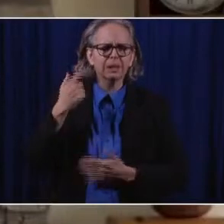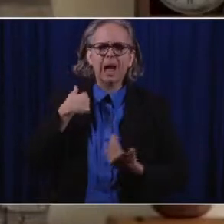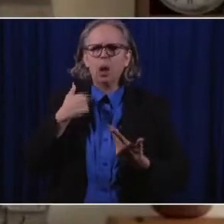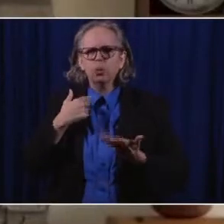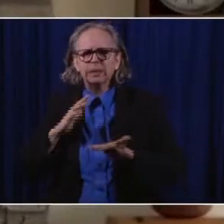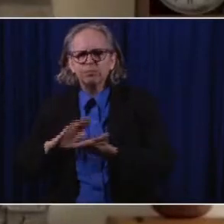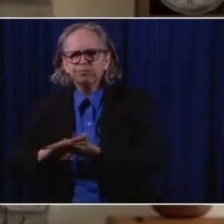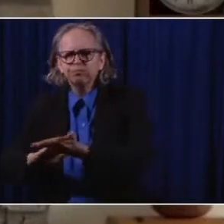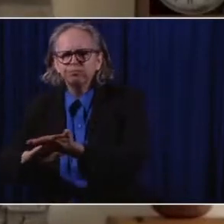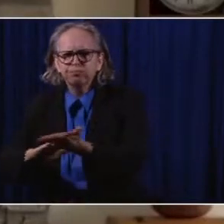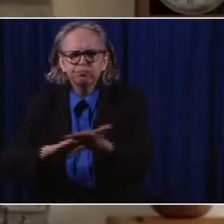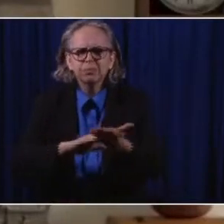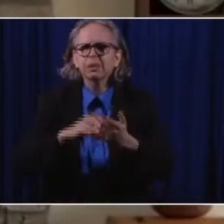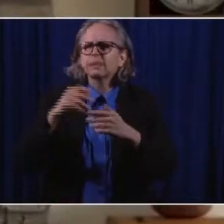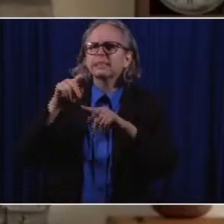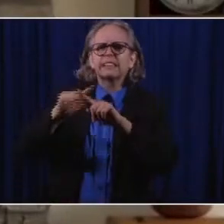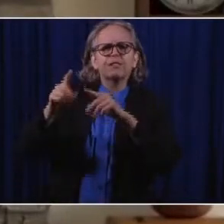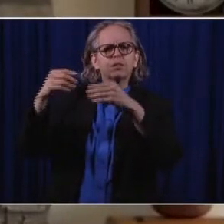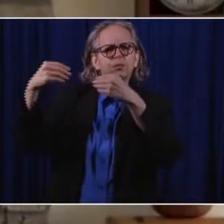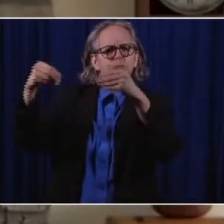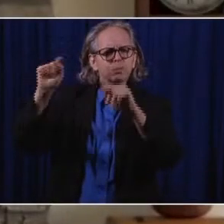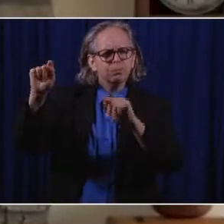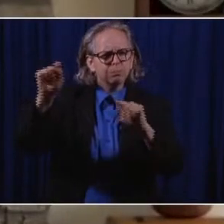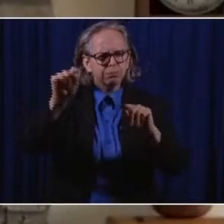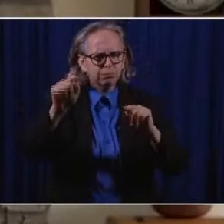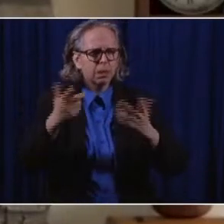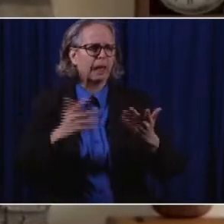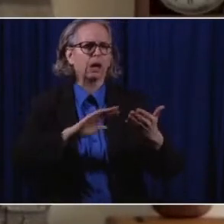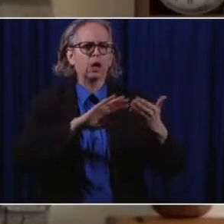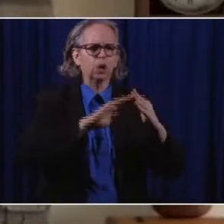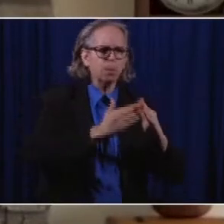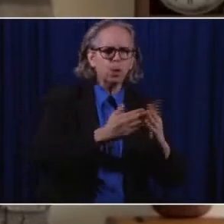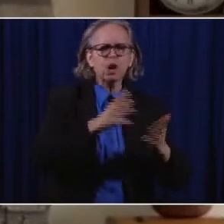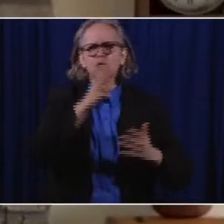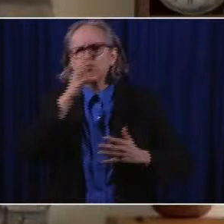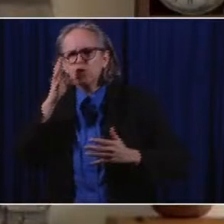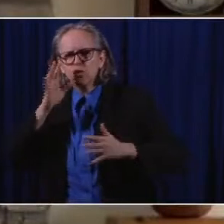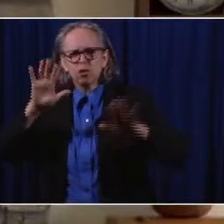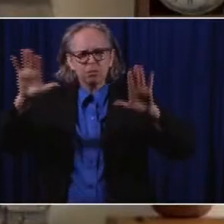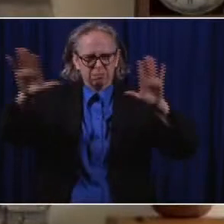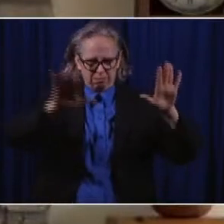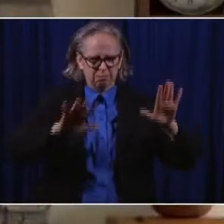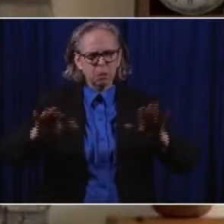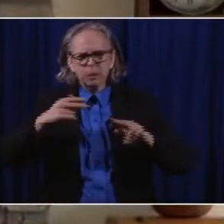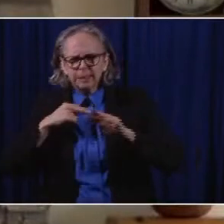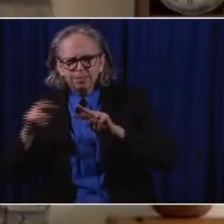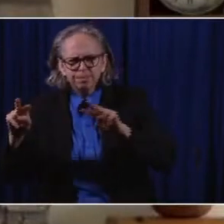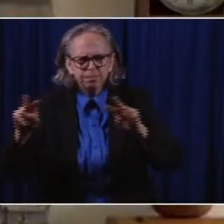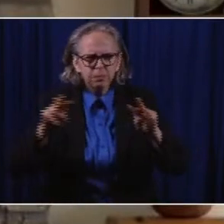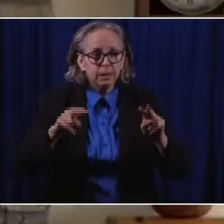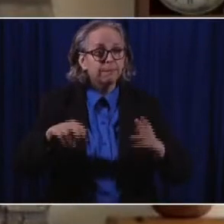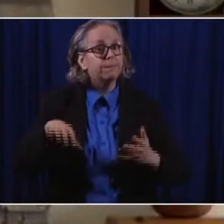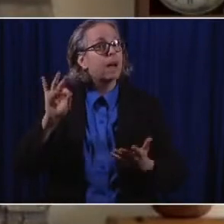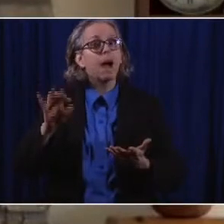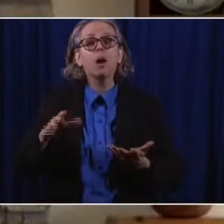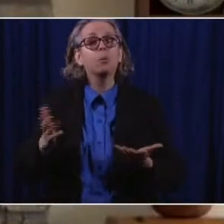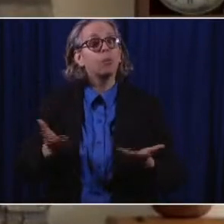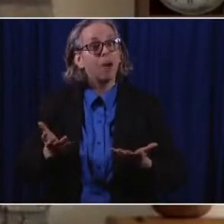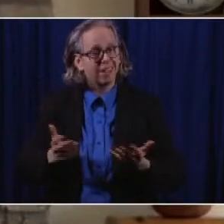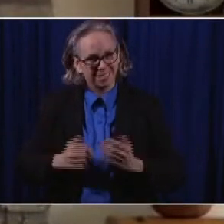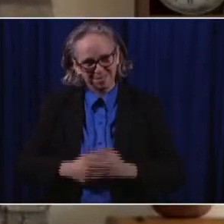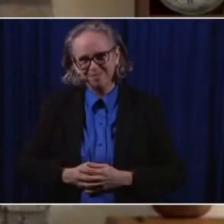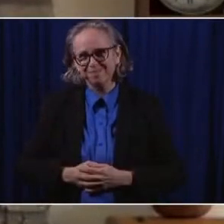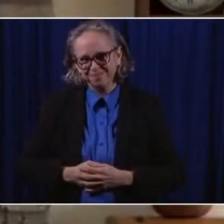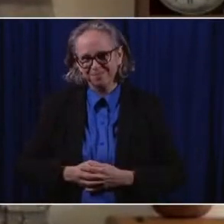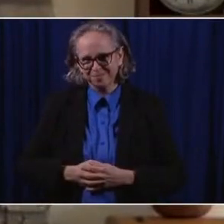areas, urban areas, suburban areas, and the results were great. They reported back to me last